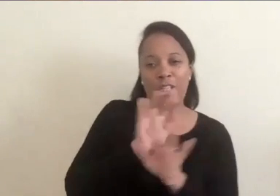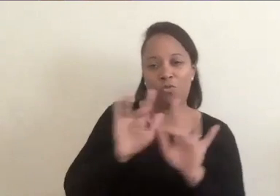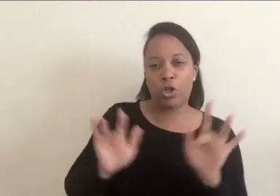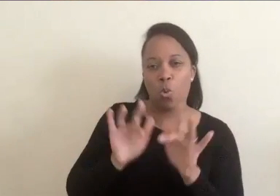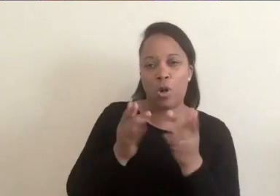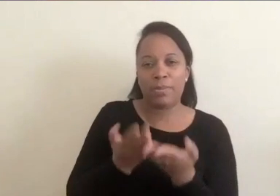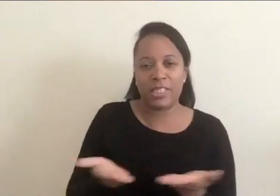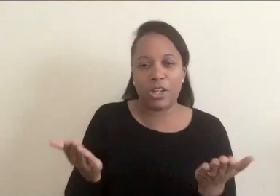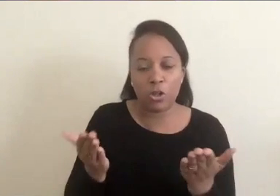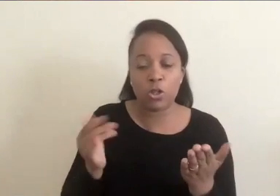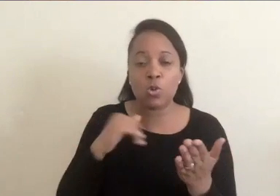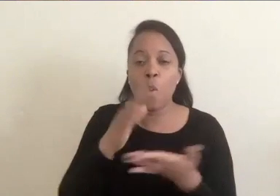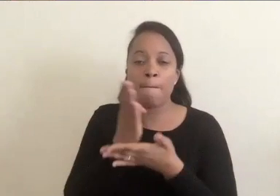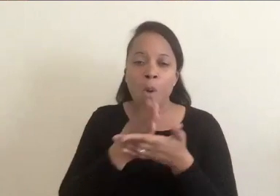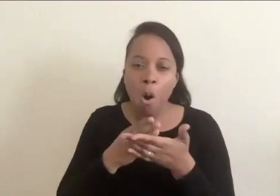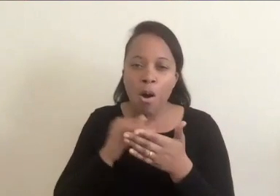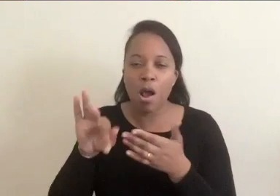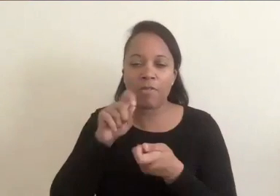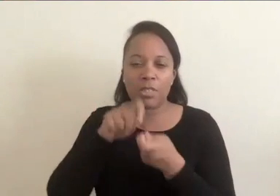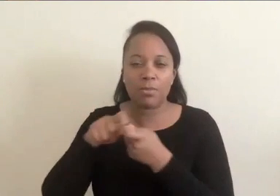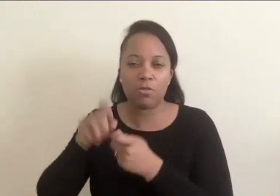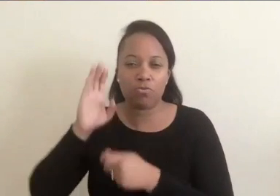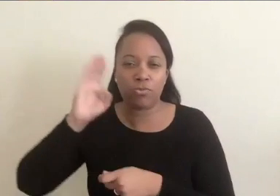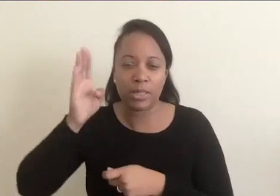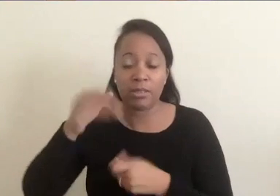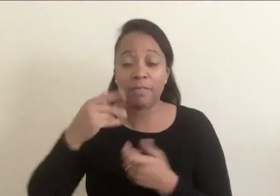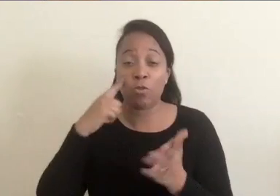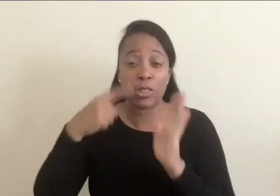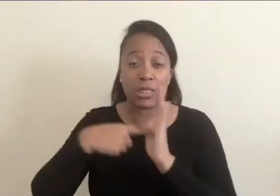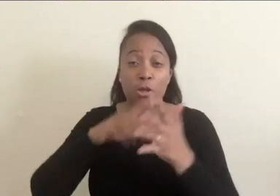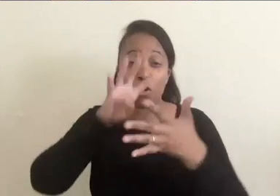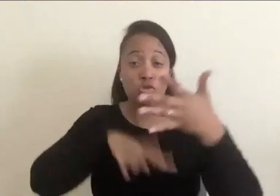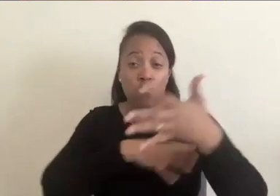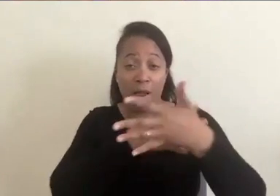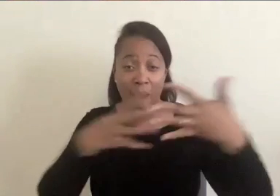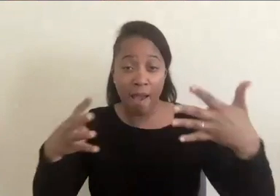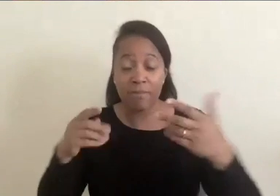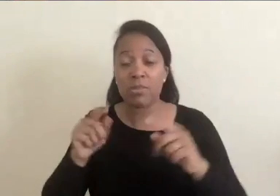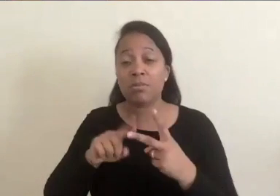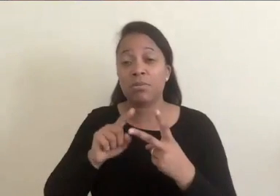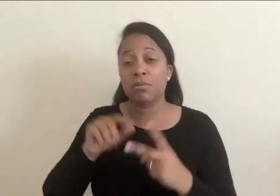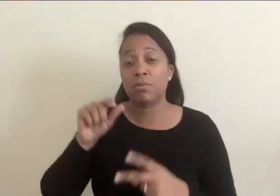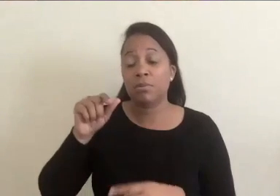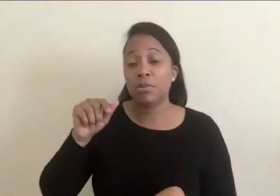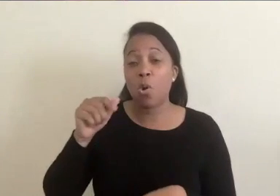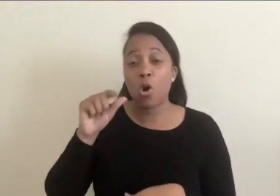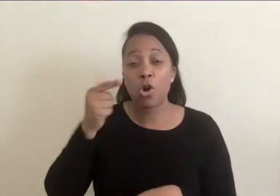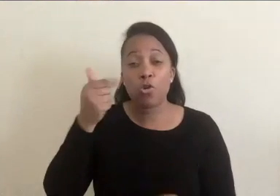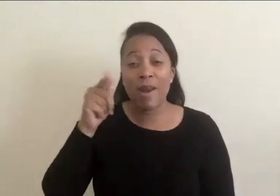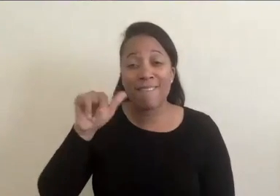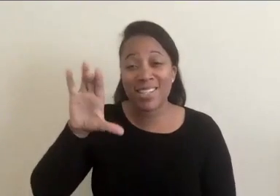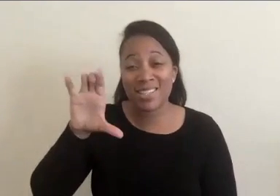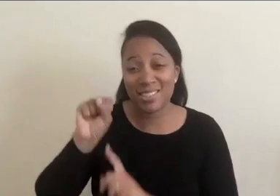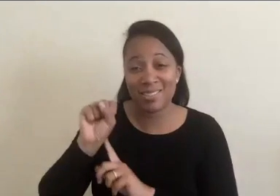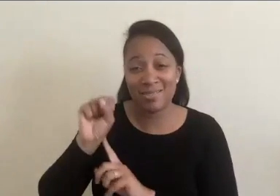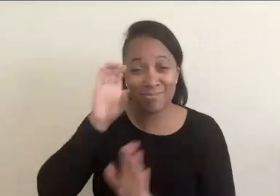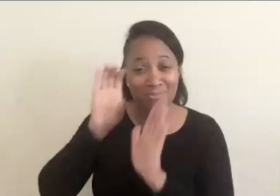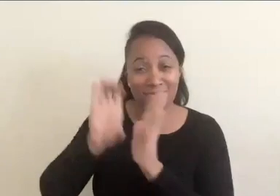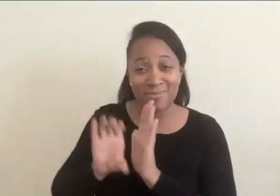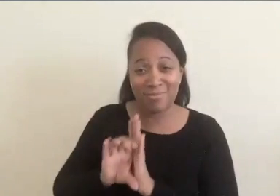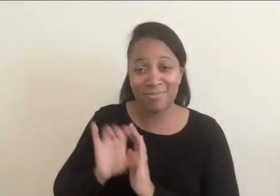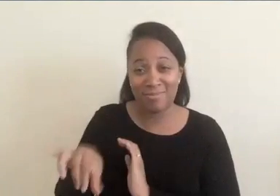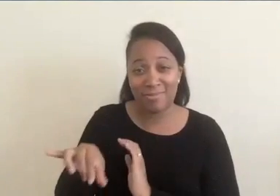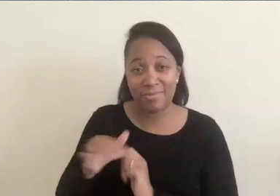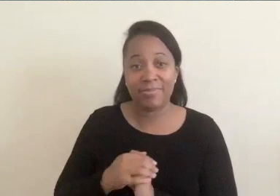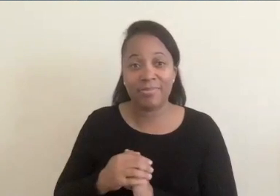pre-recorded materials or sections of a presentation, such as graphs or spreadsheets or important graphics. All right,